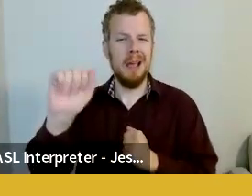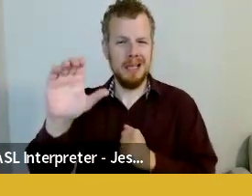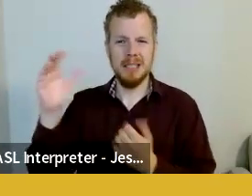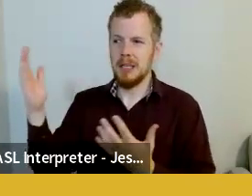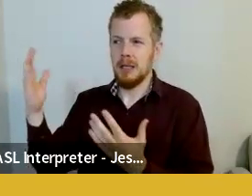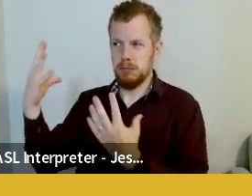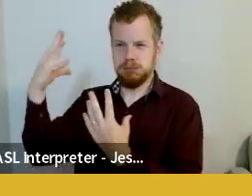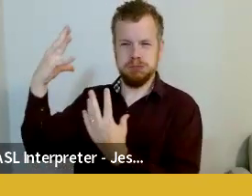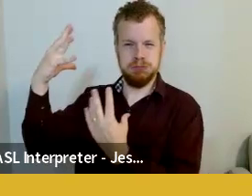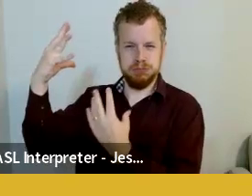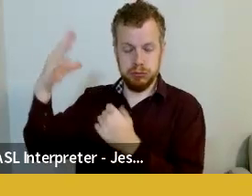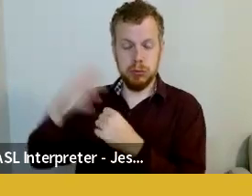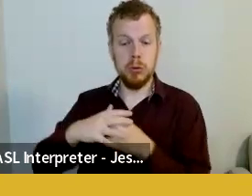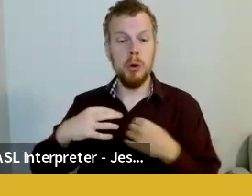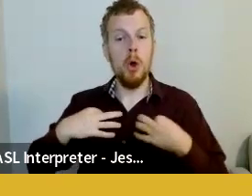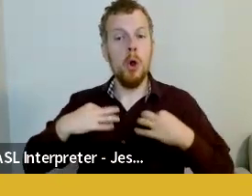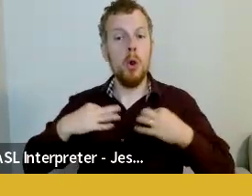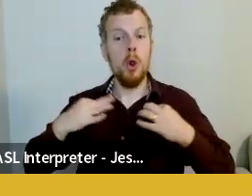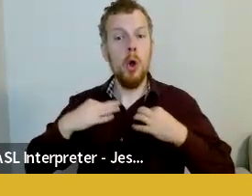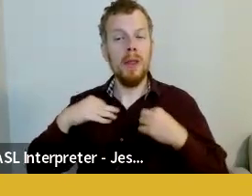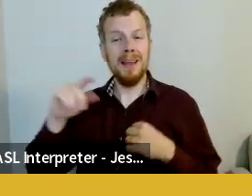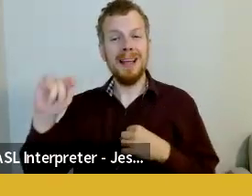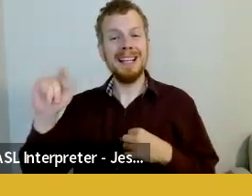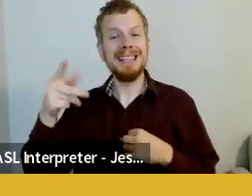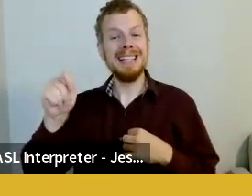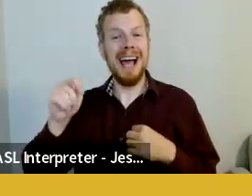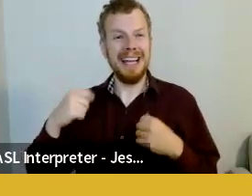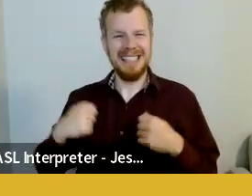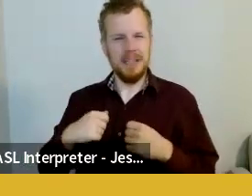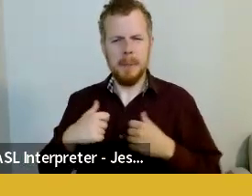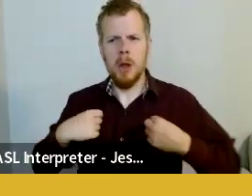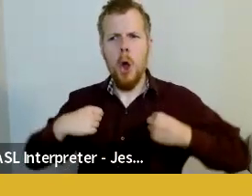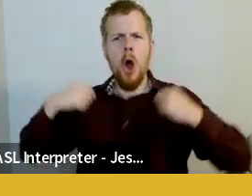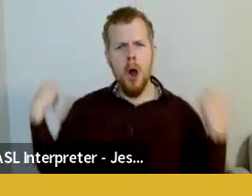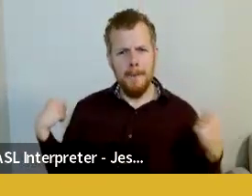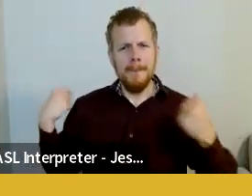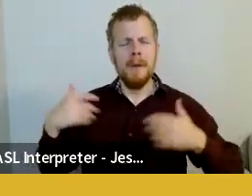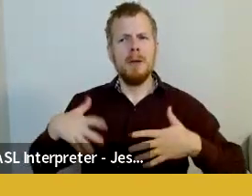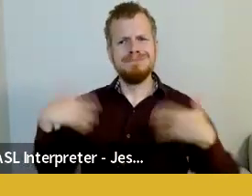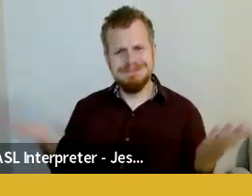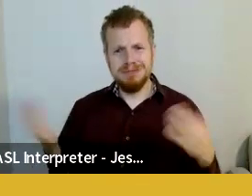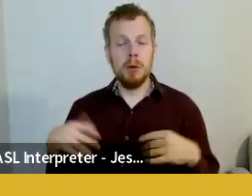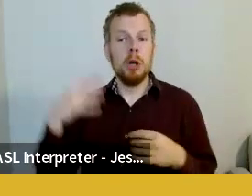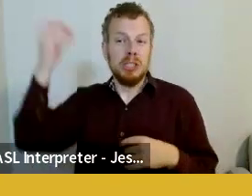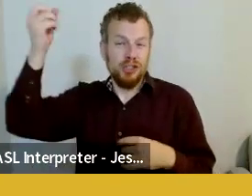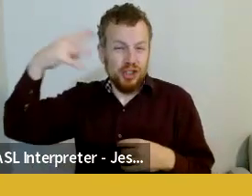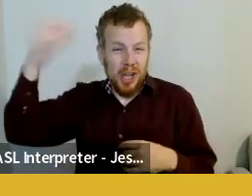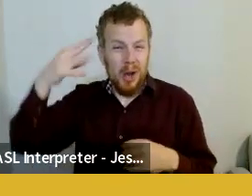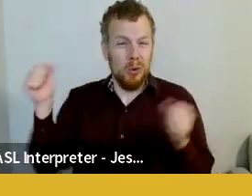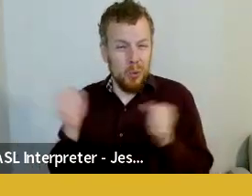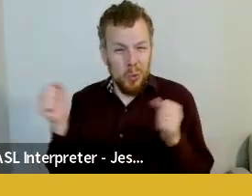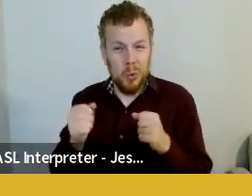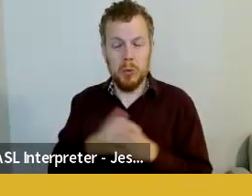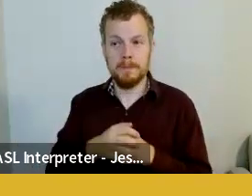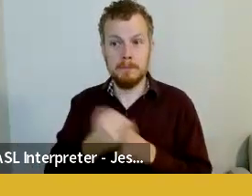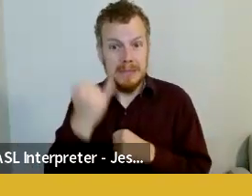tight clothing, sip on cool drinks, and use a towel or take a cool shower. If you're vomiting or if your symptoms do